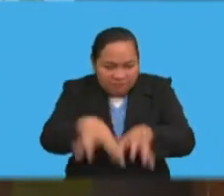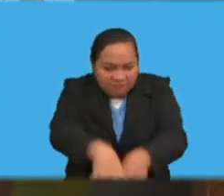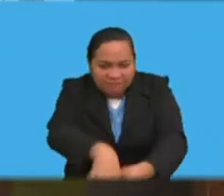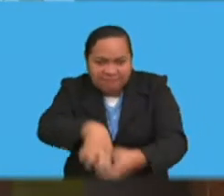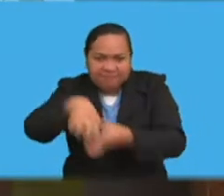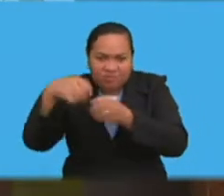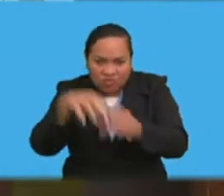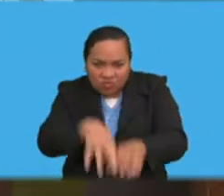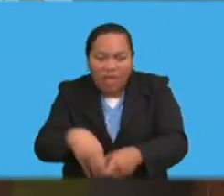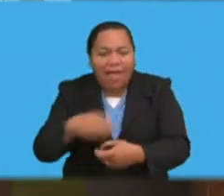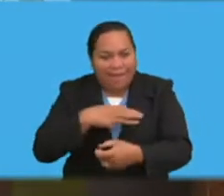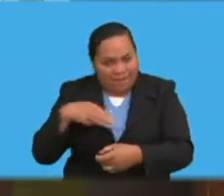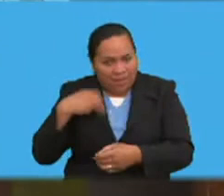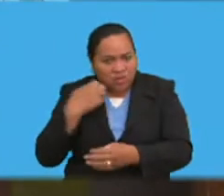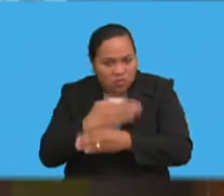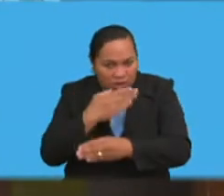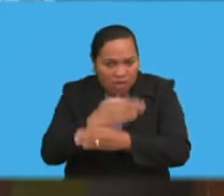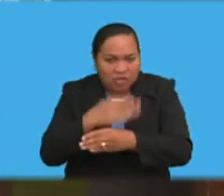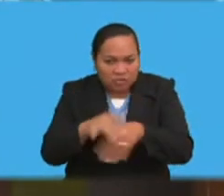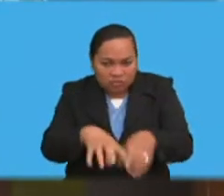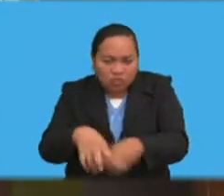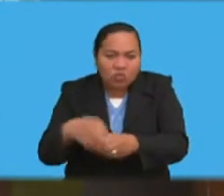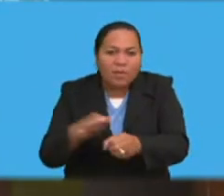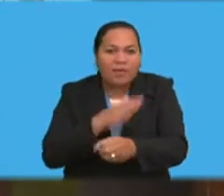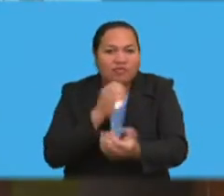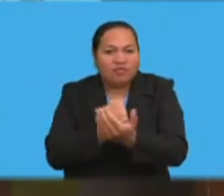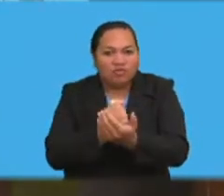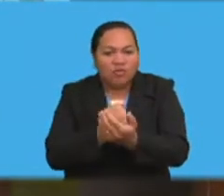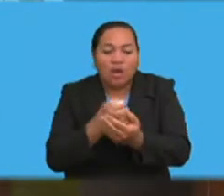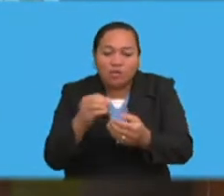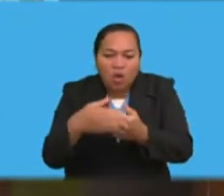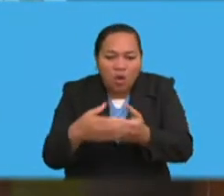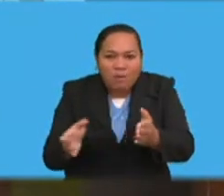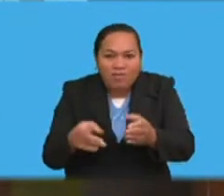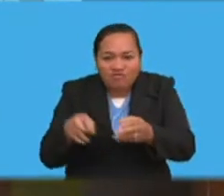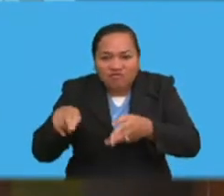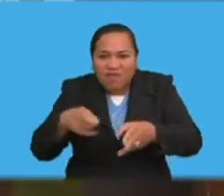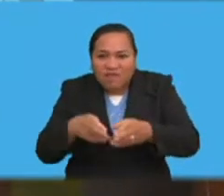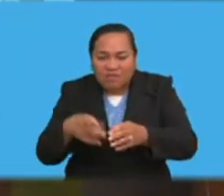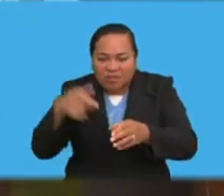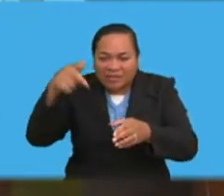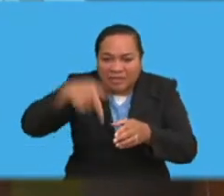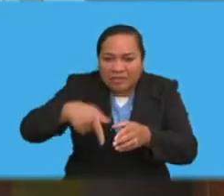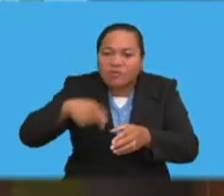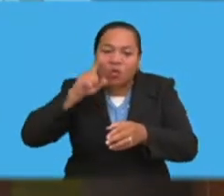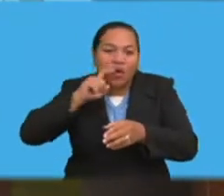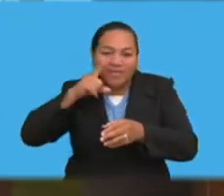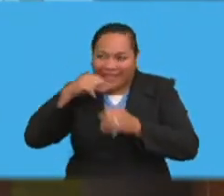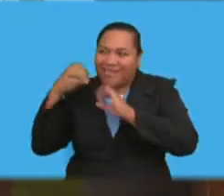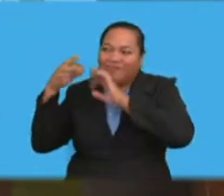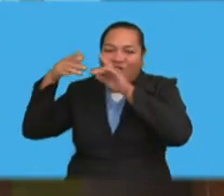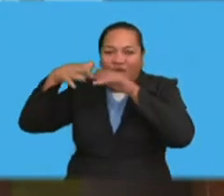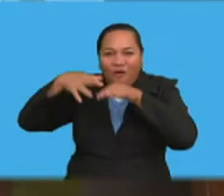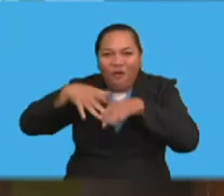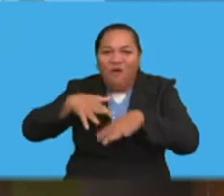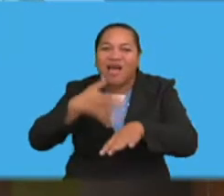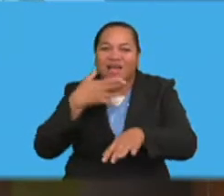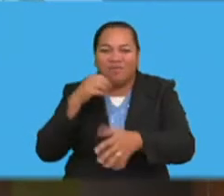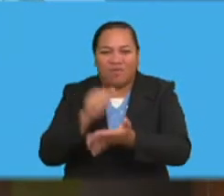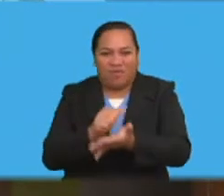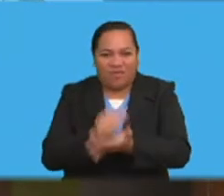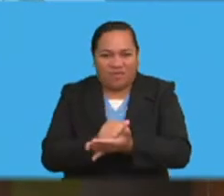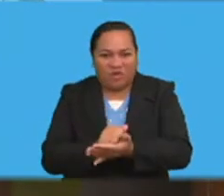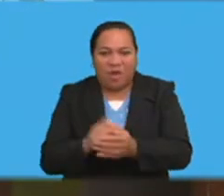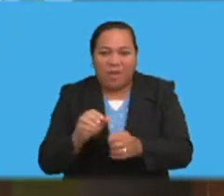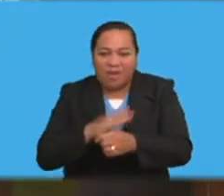Speaker, to ensure that we open up these rivers for water to flow, to ensure that they do have